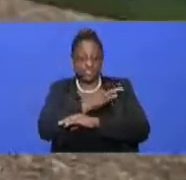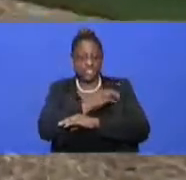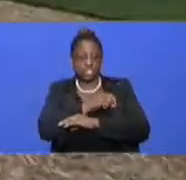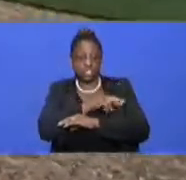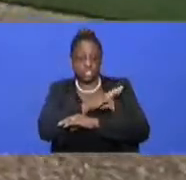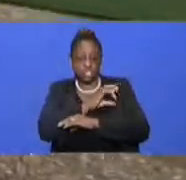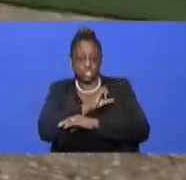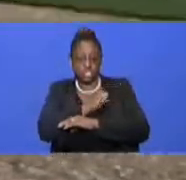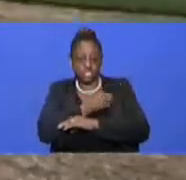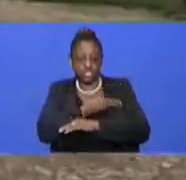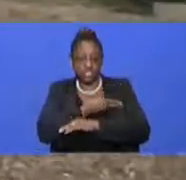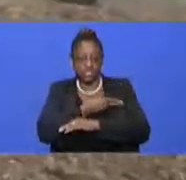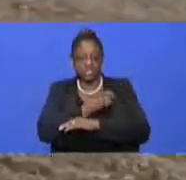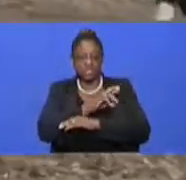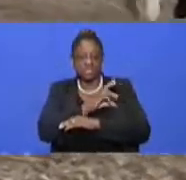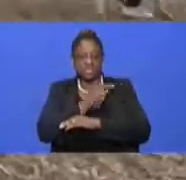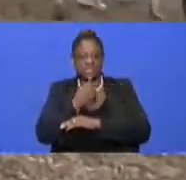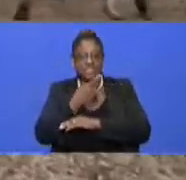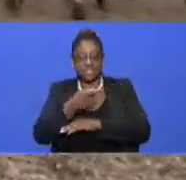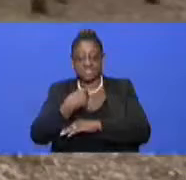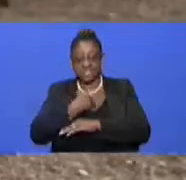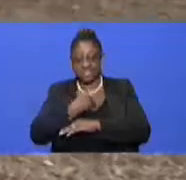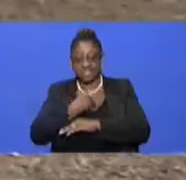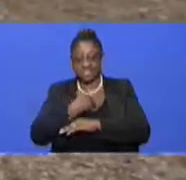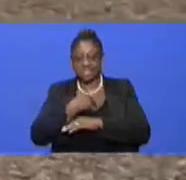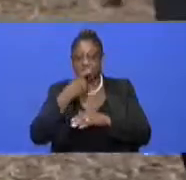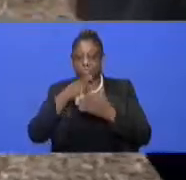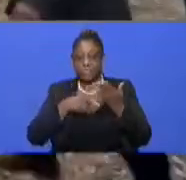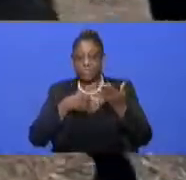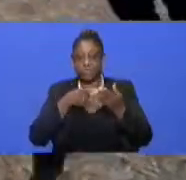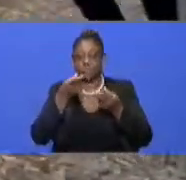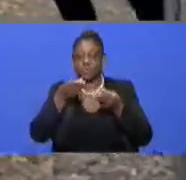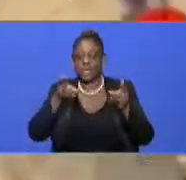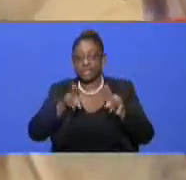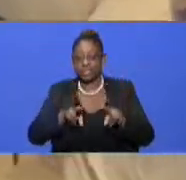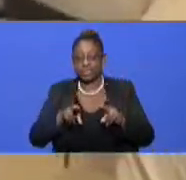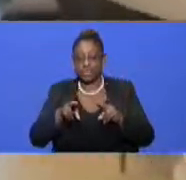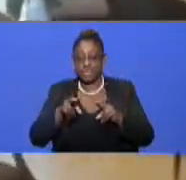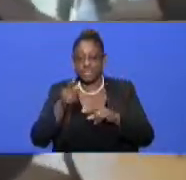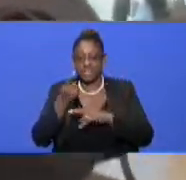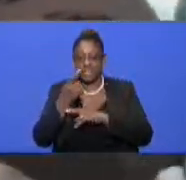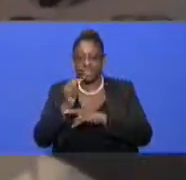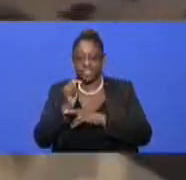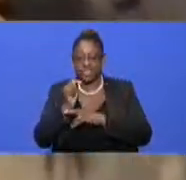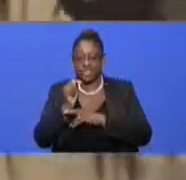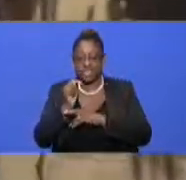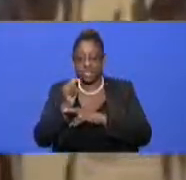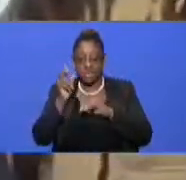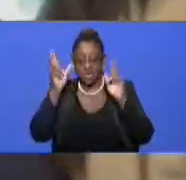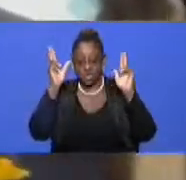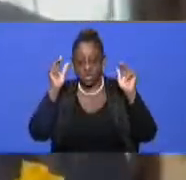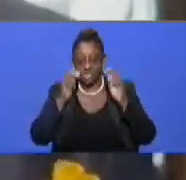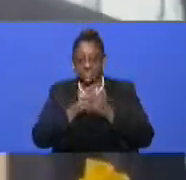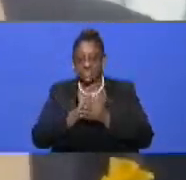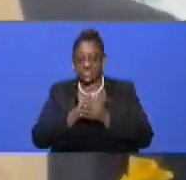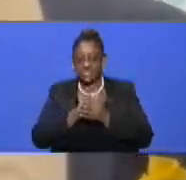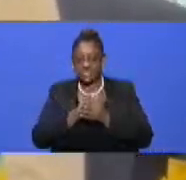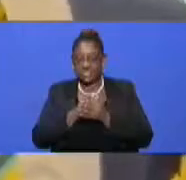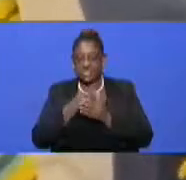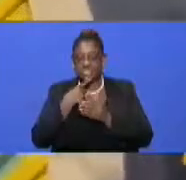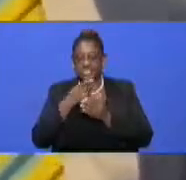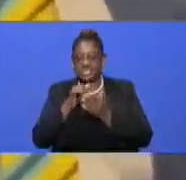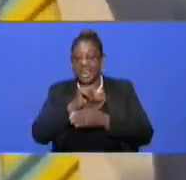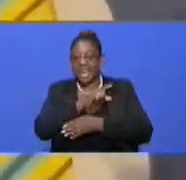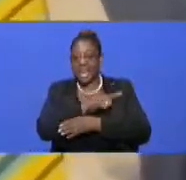a local racehorse owner making a mark on the big stage of the sport. Bayman-born horse owner and trainer Larry